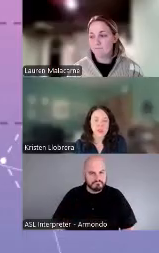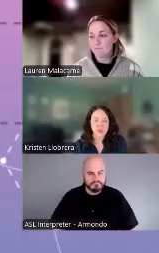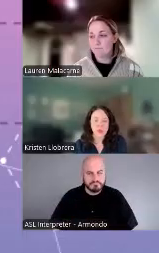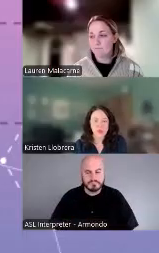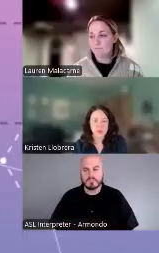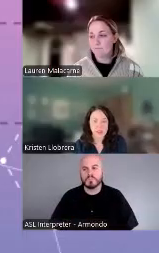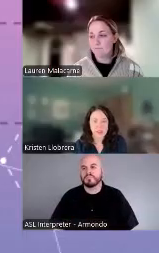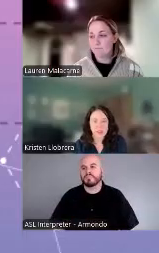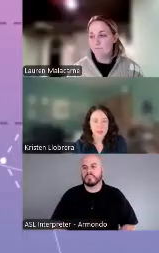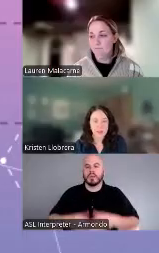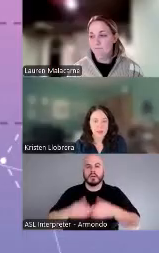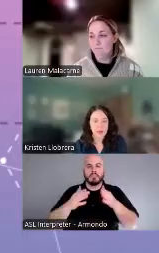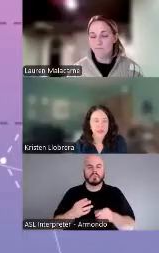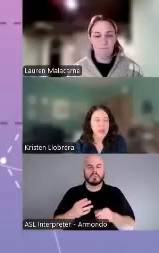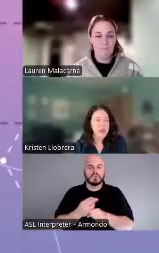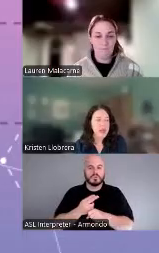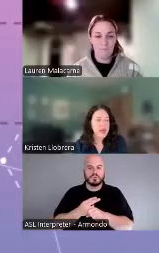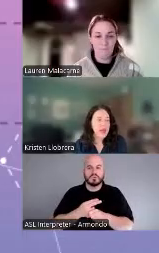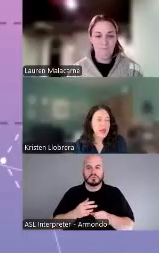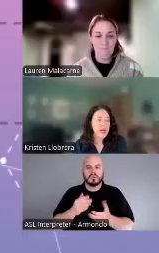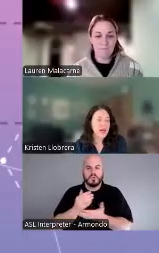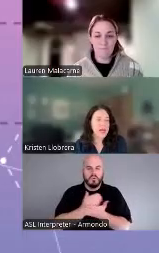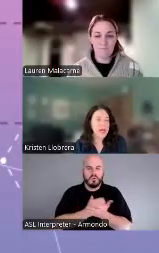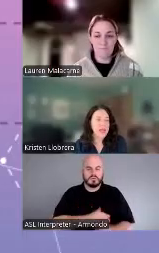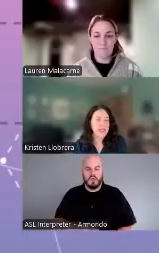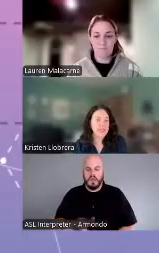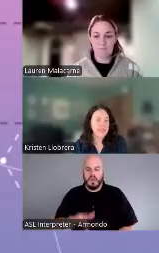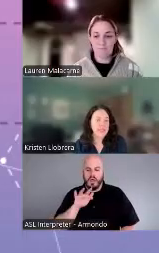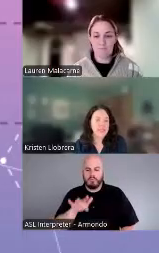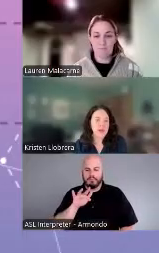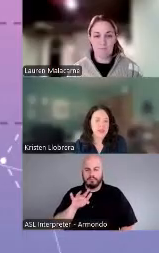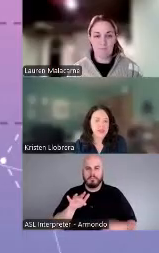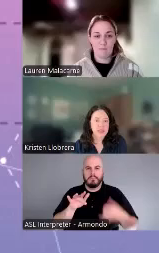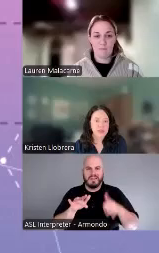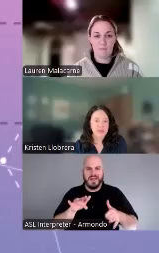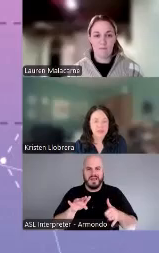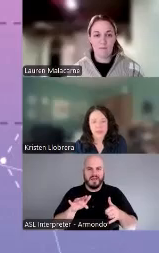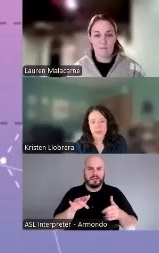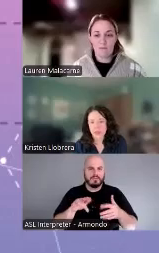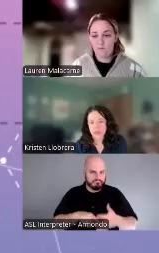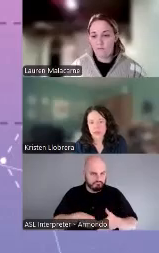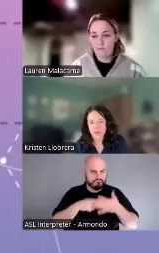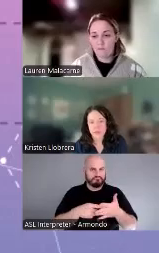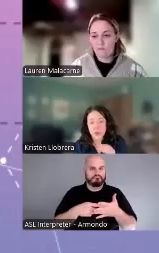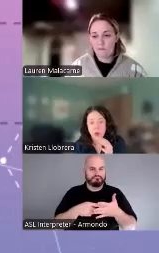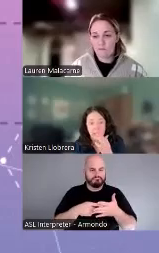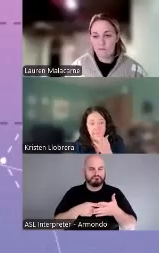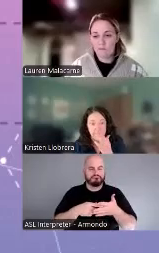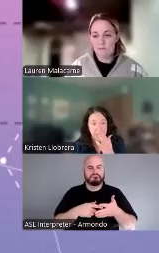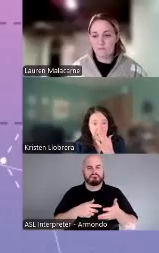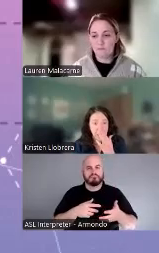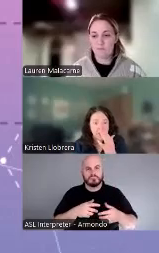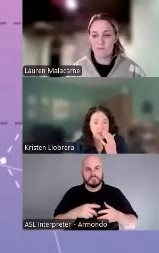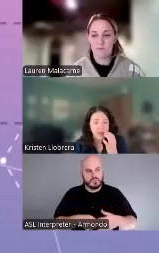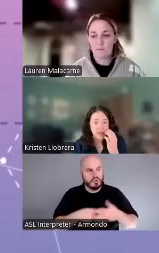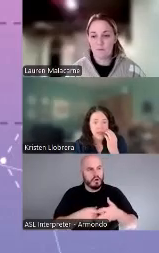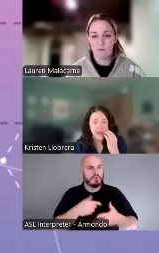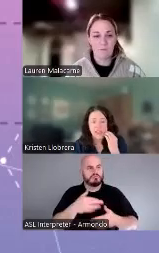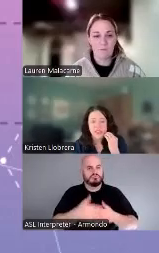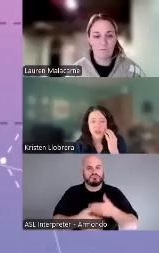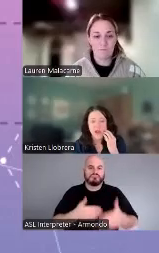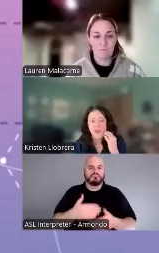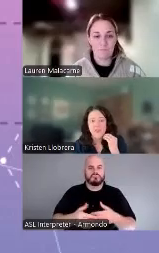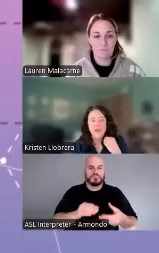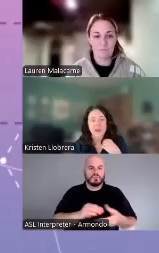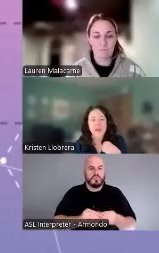person using the course presses the play button, and it starts the storyline, which then